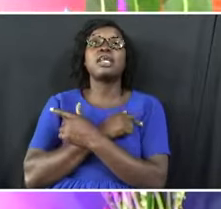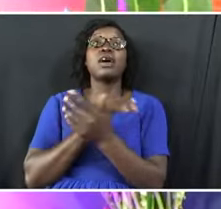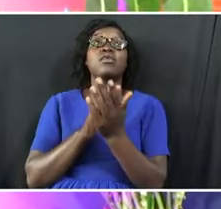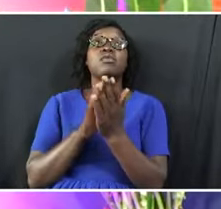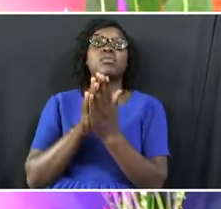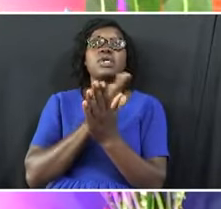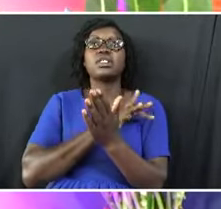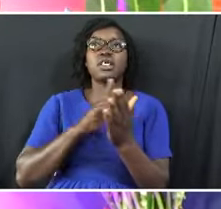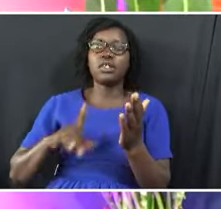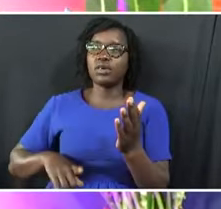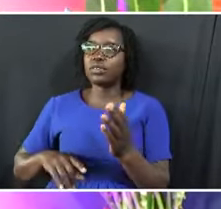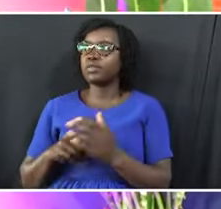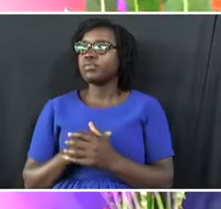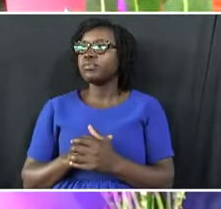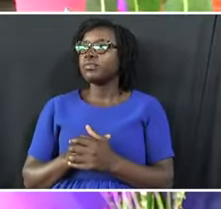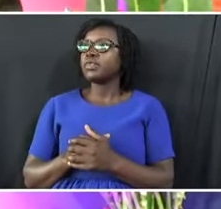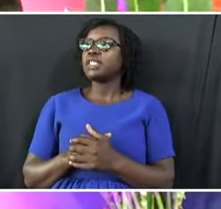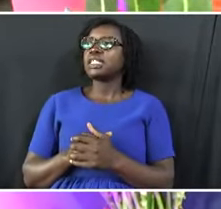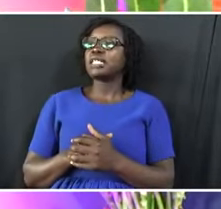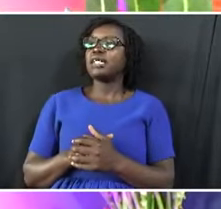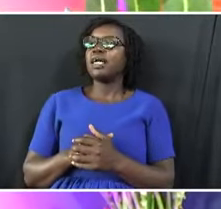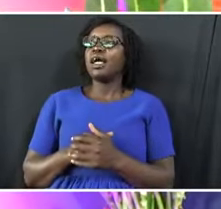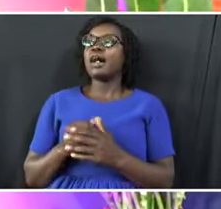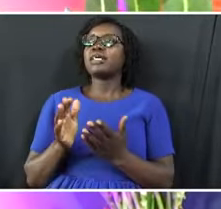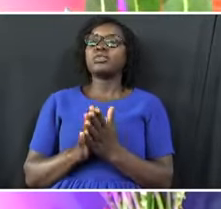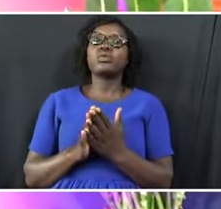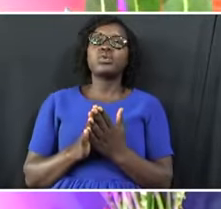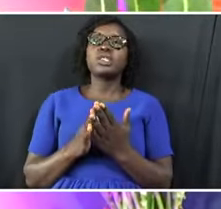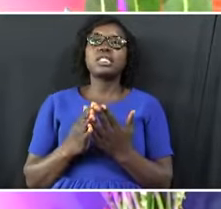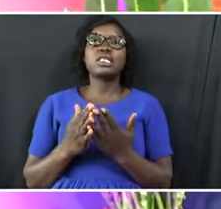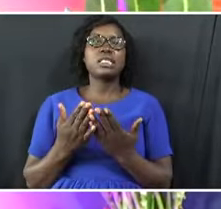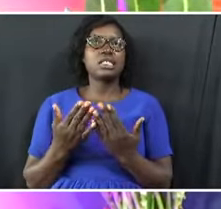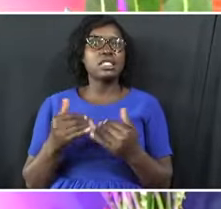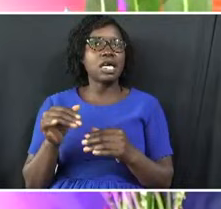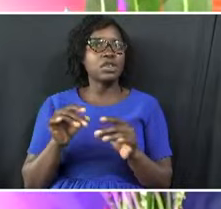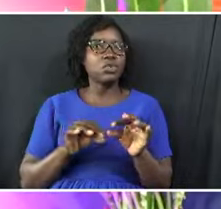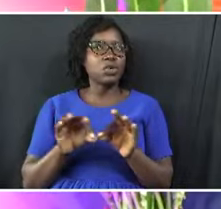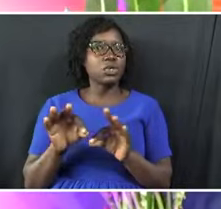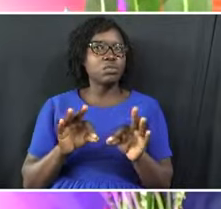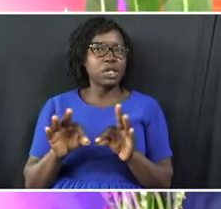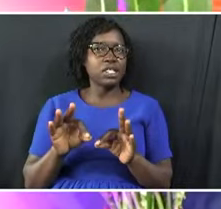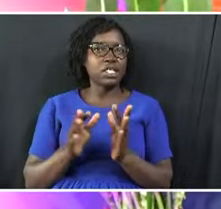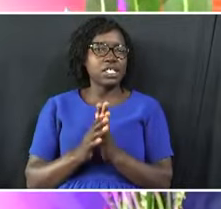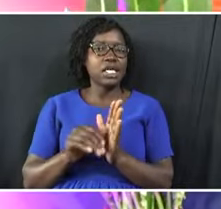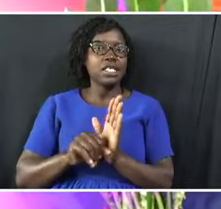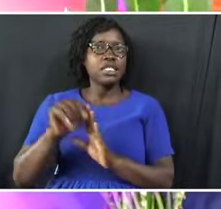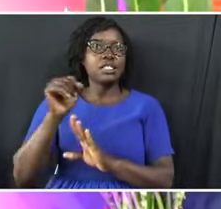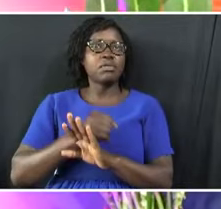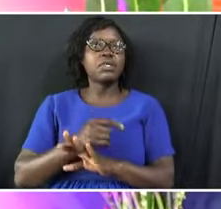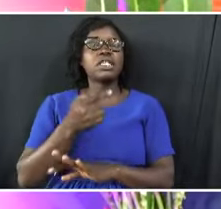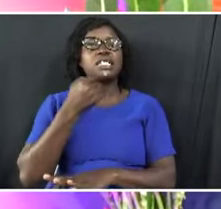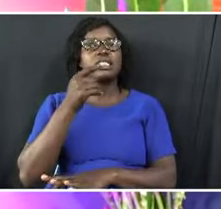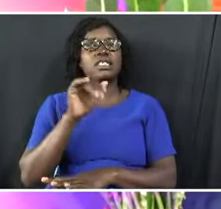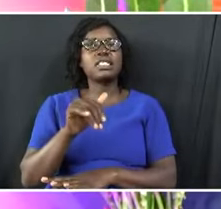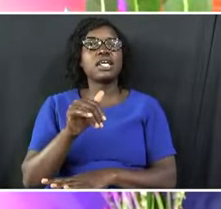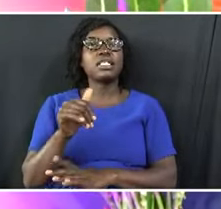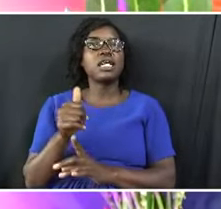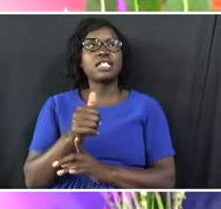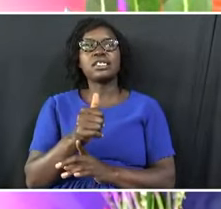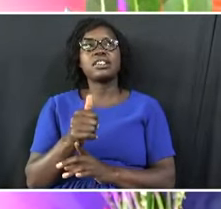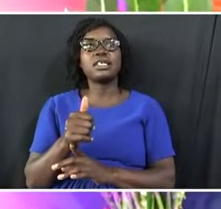Lord. Today, I want us to explore the concept of the subject which says